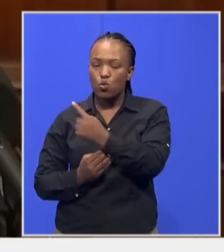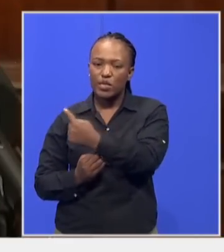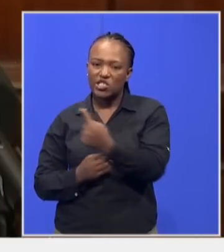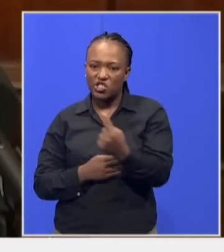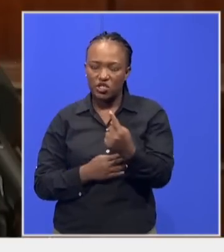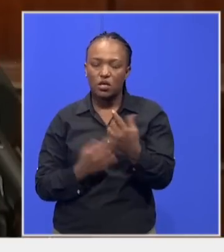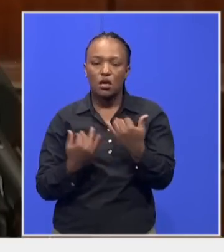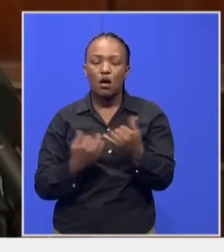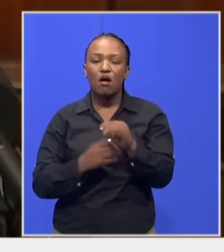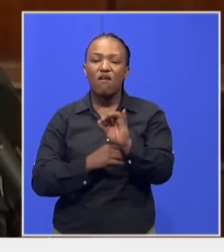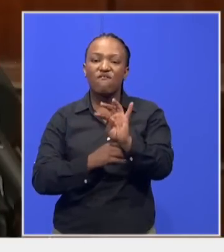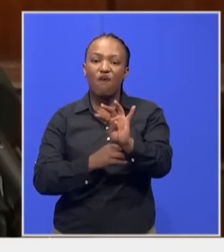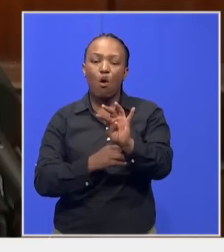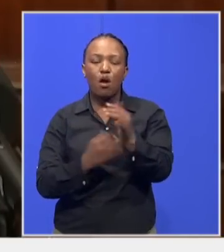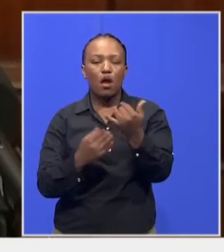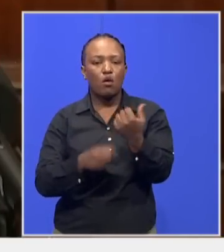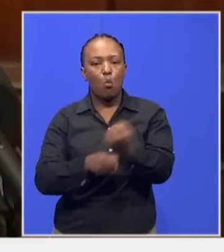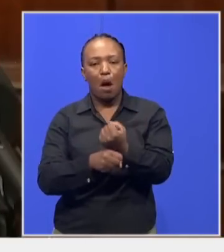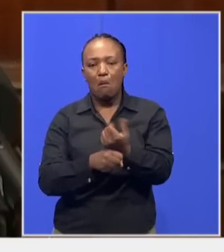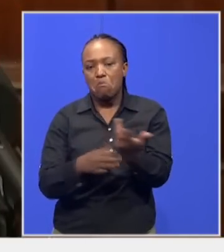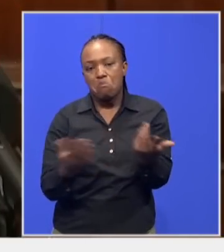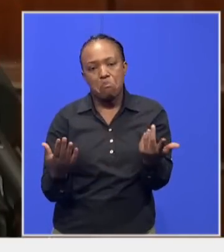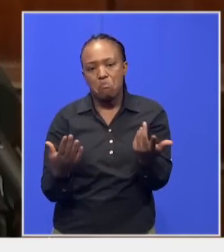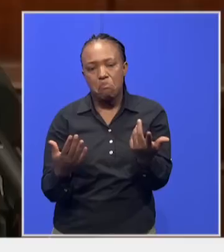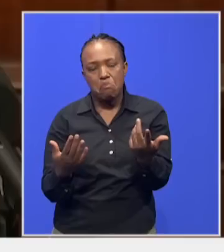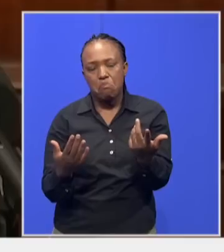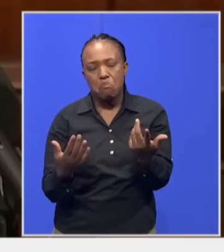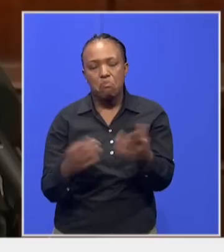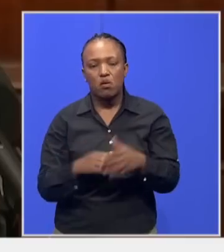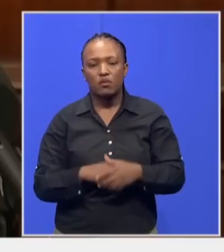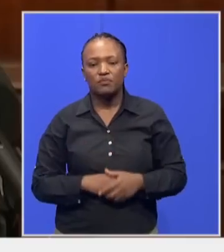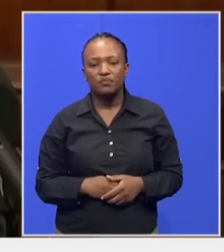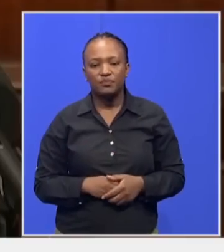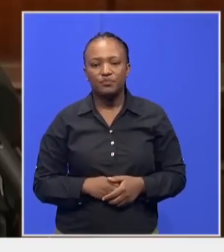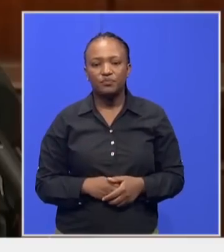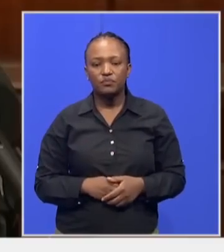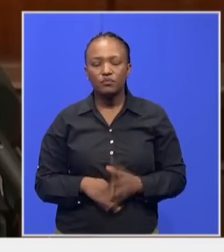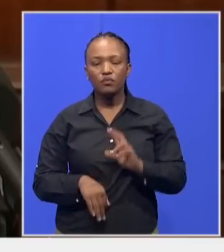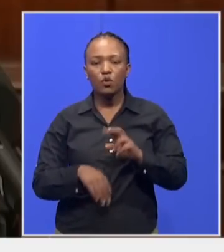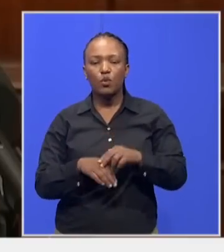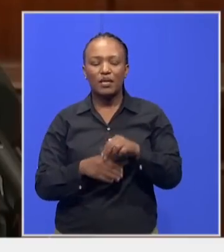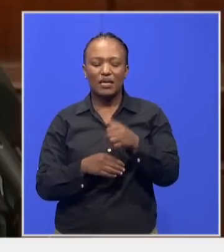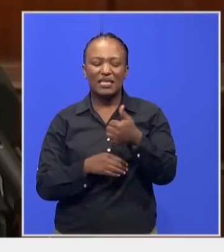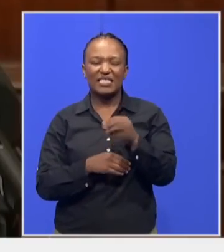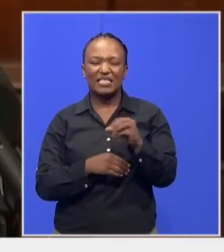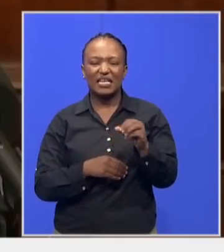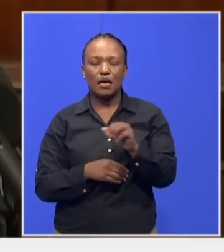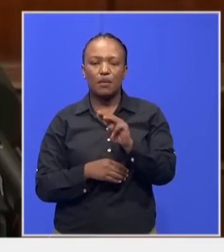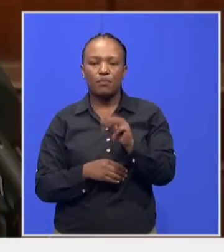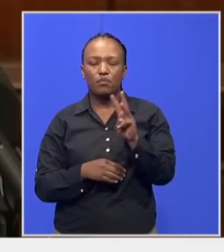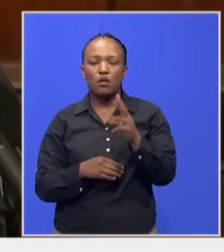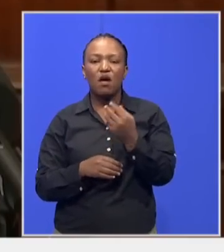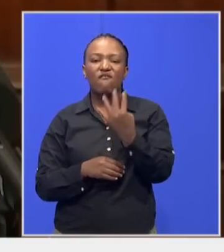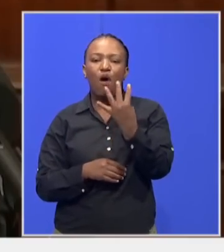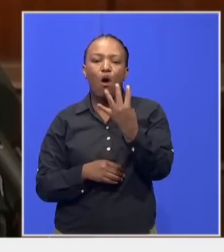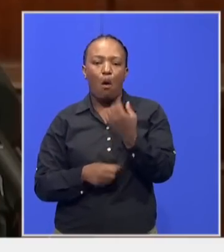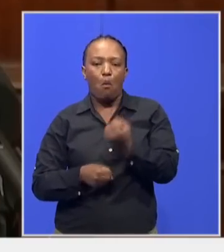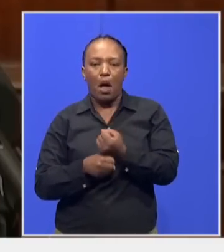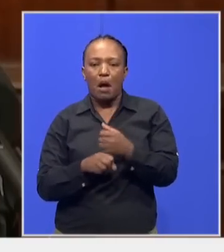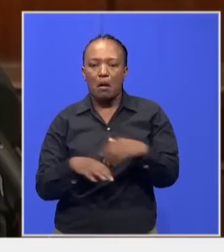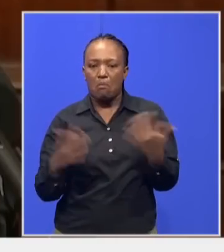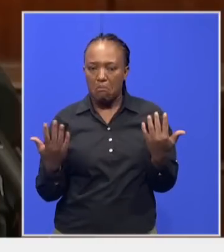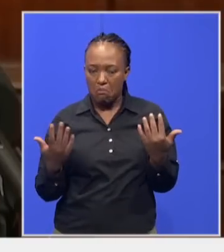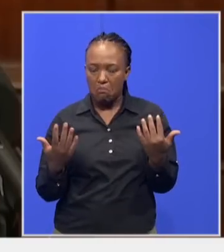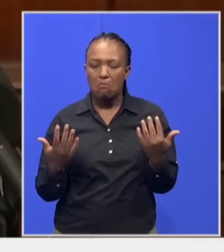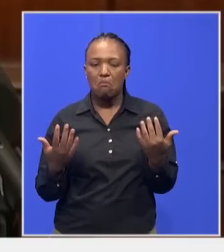I speak to you, are out of operation. So we are short of 600 megawatts. 4 units are out of operation. Of course, when